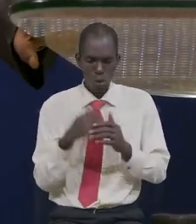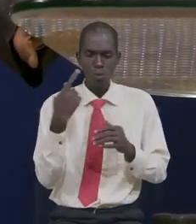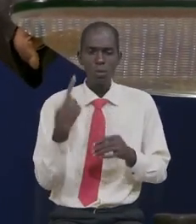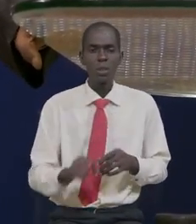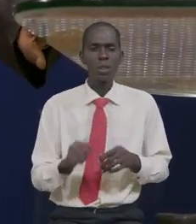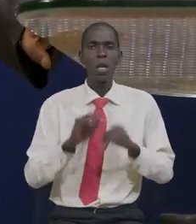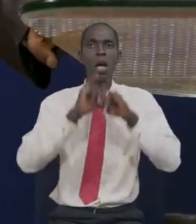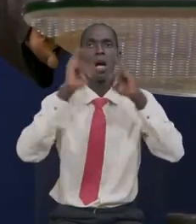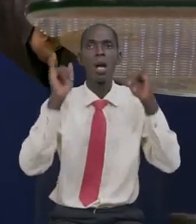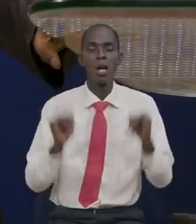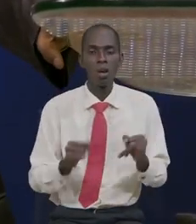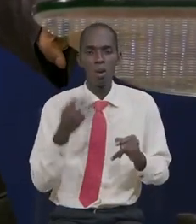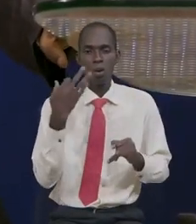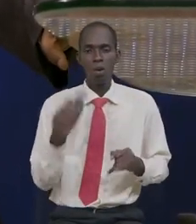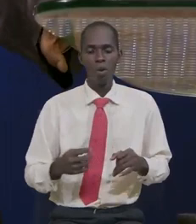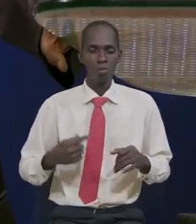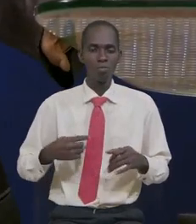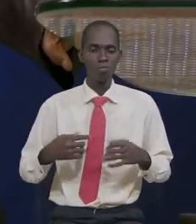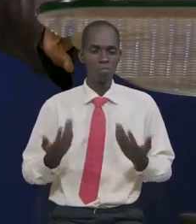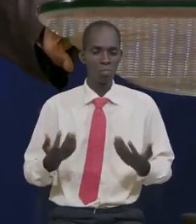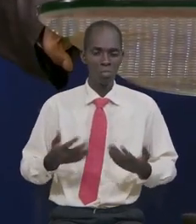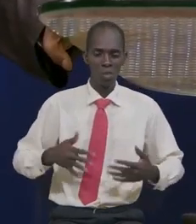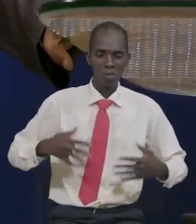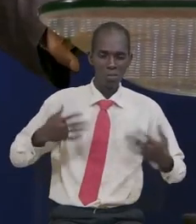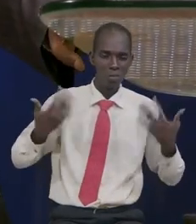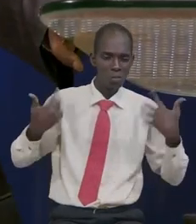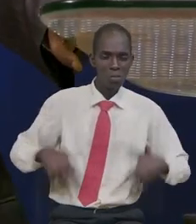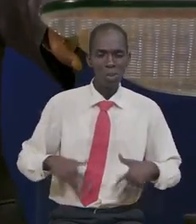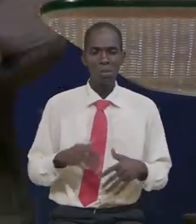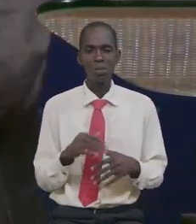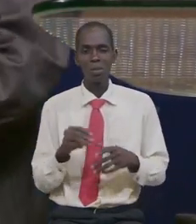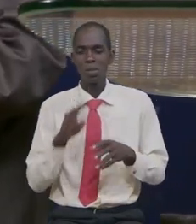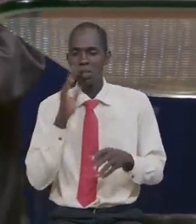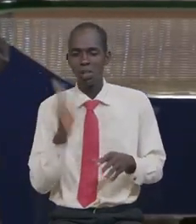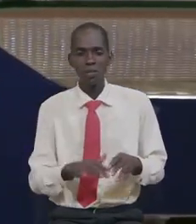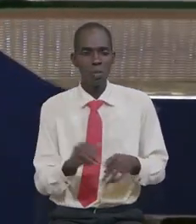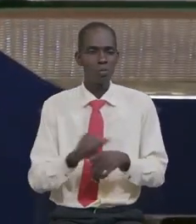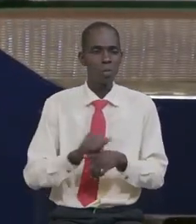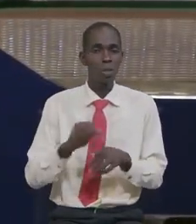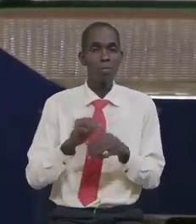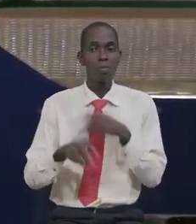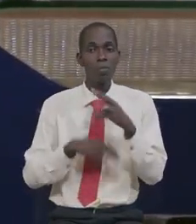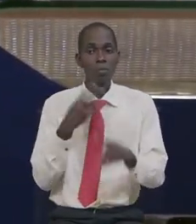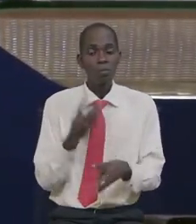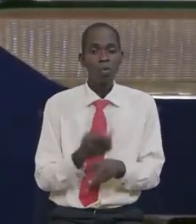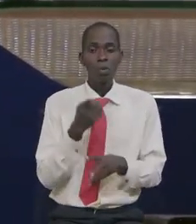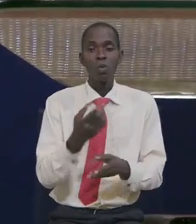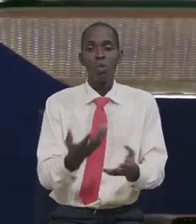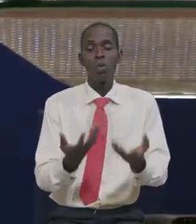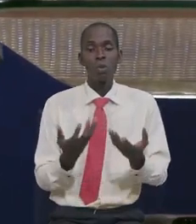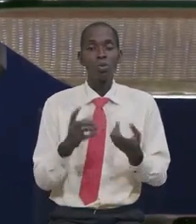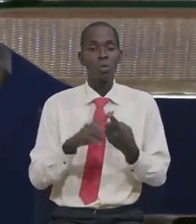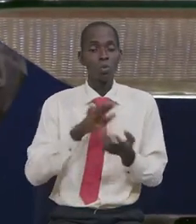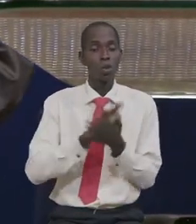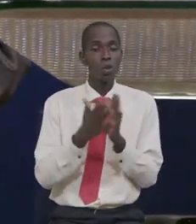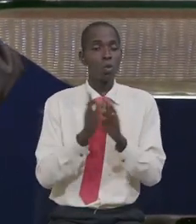idol of whatever principle practices are there in the world, because you become different now,